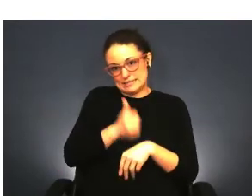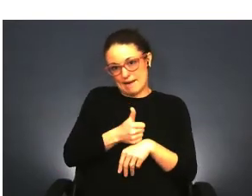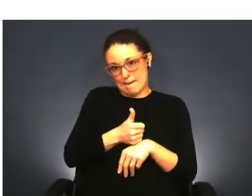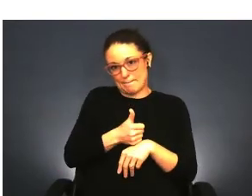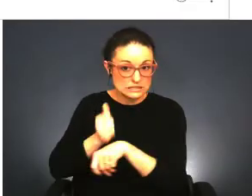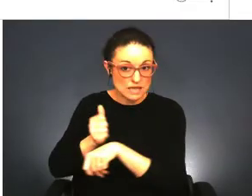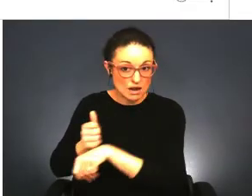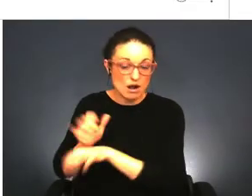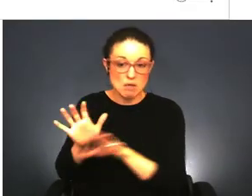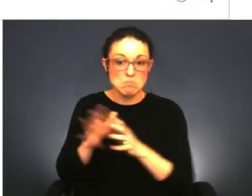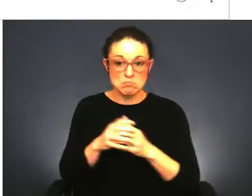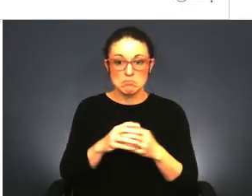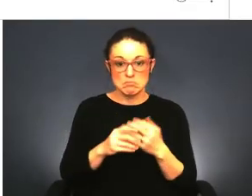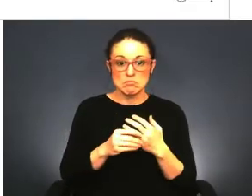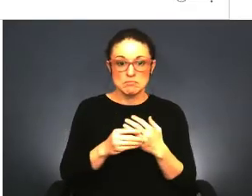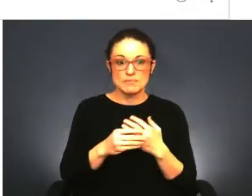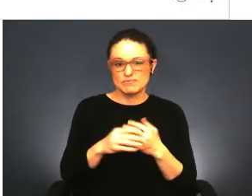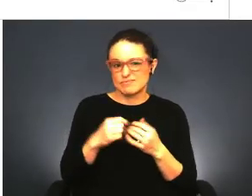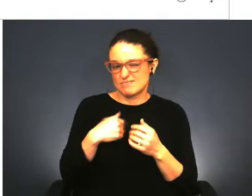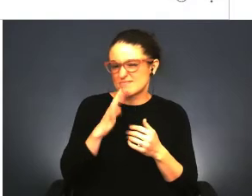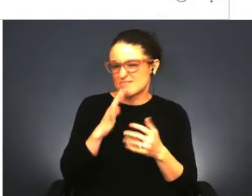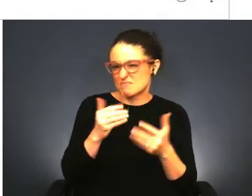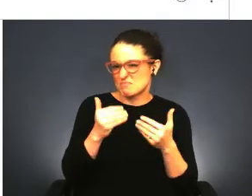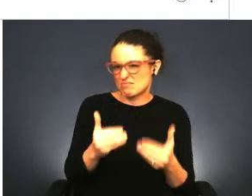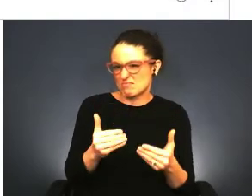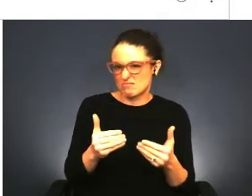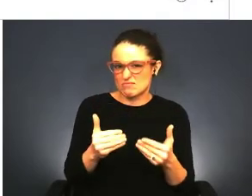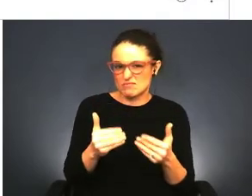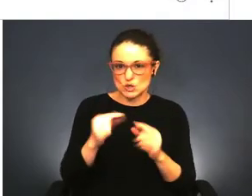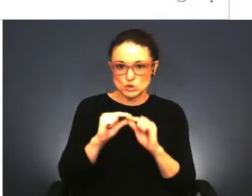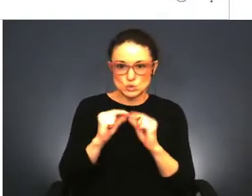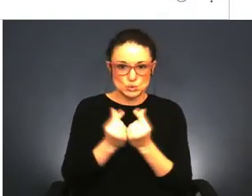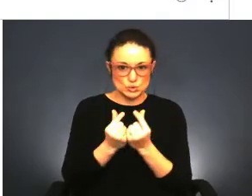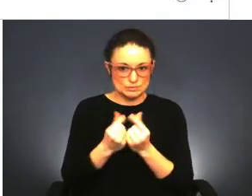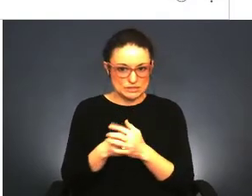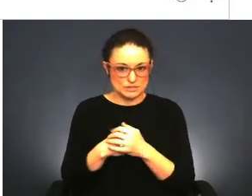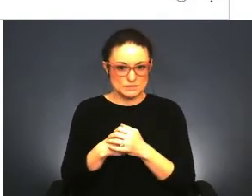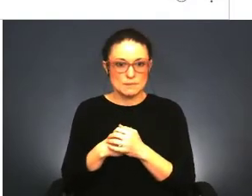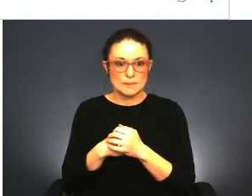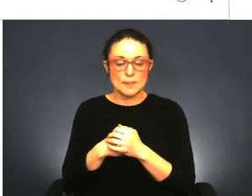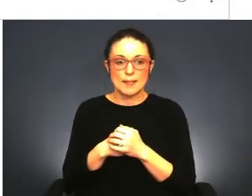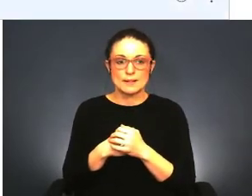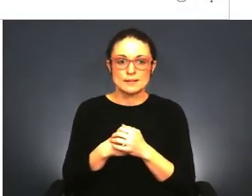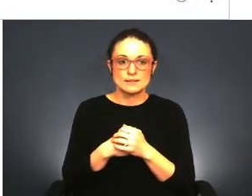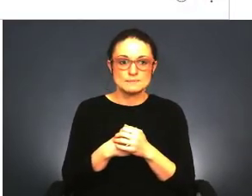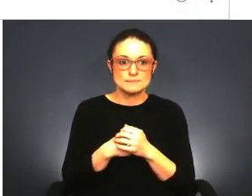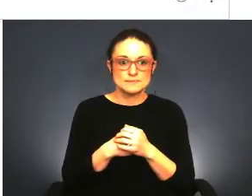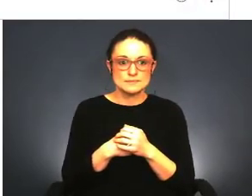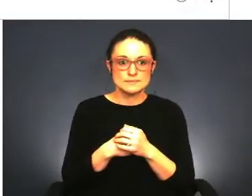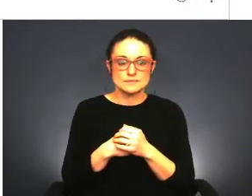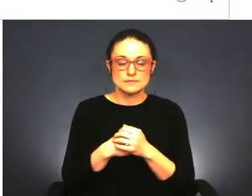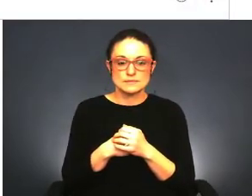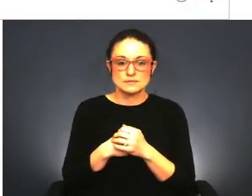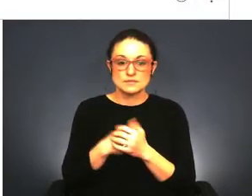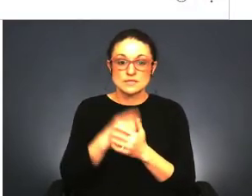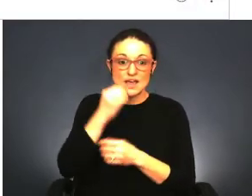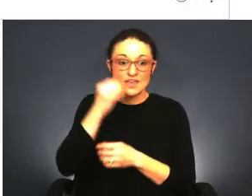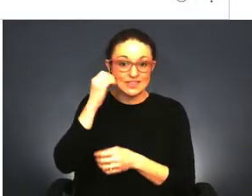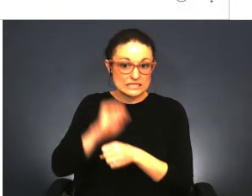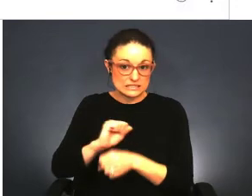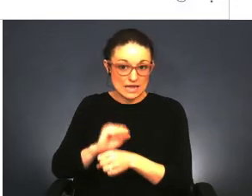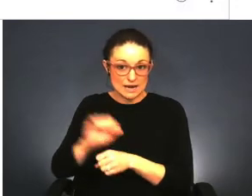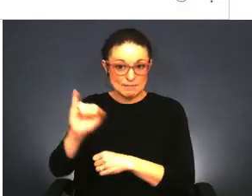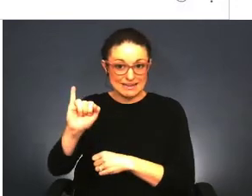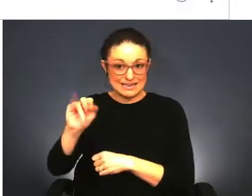Okay. I'm going to move on to the groups. Okay. On the assignments index